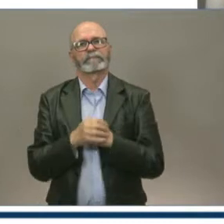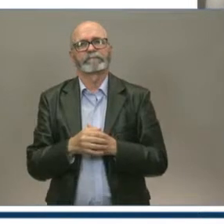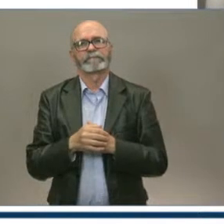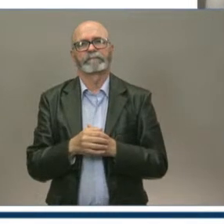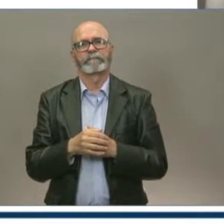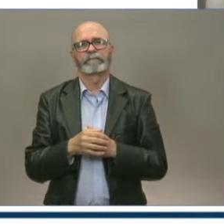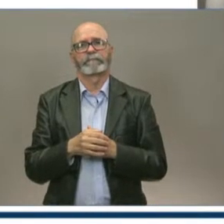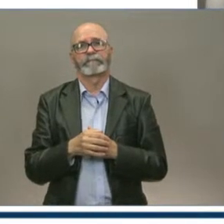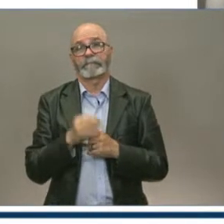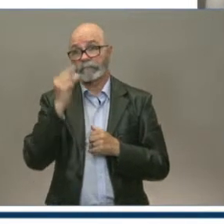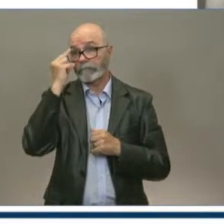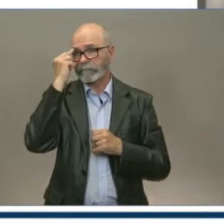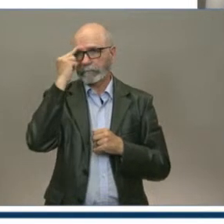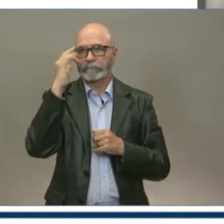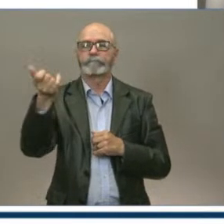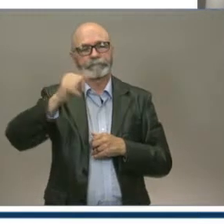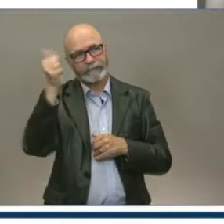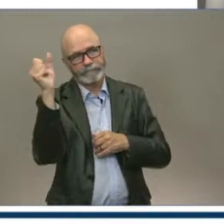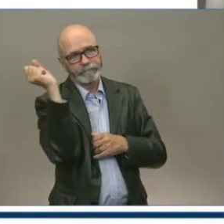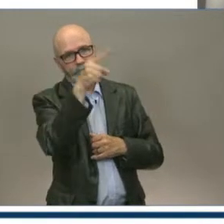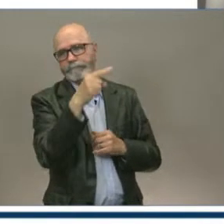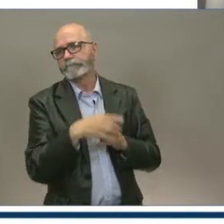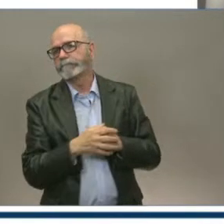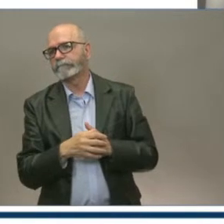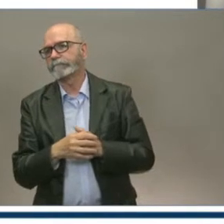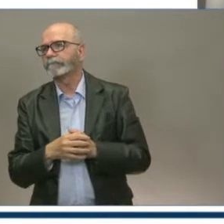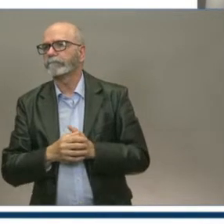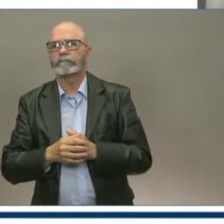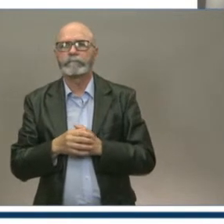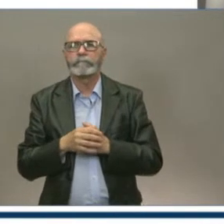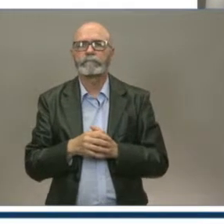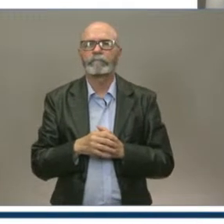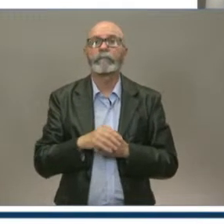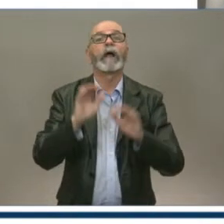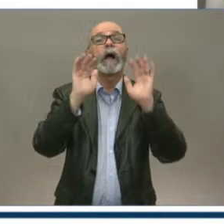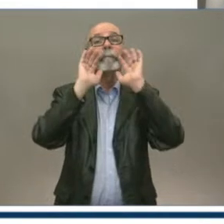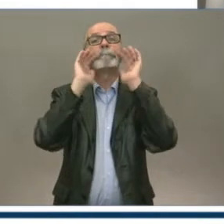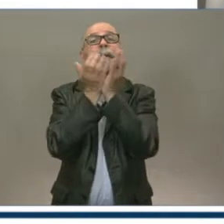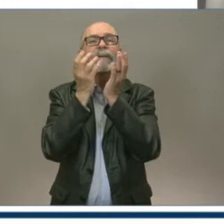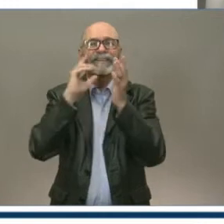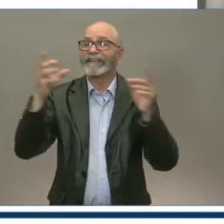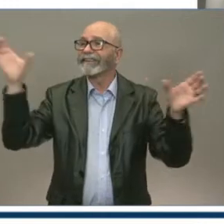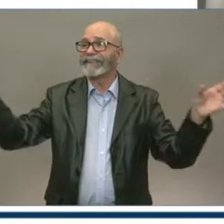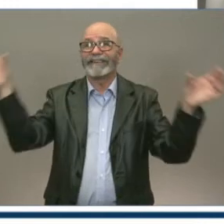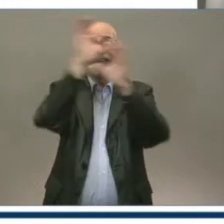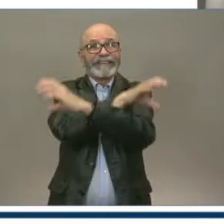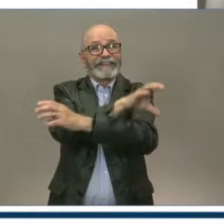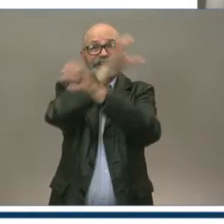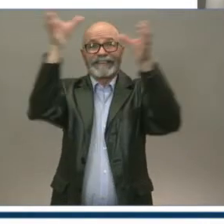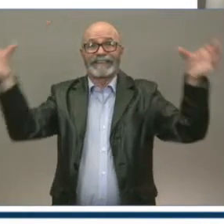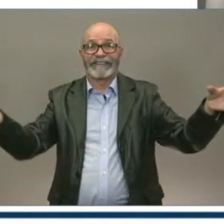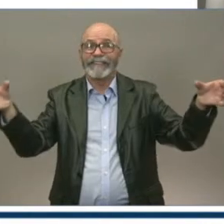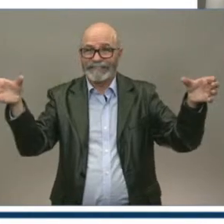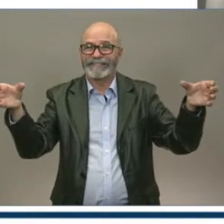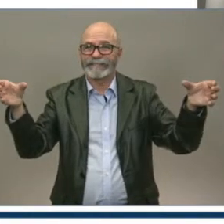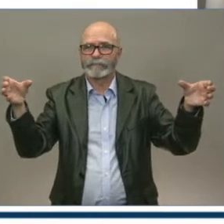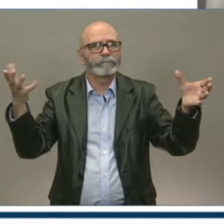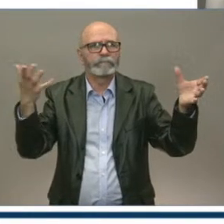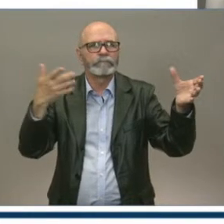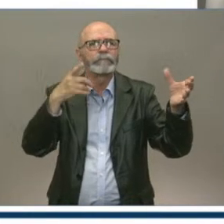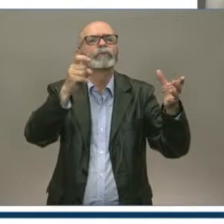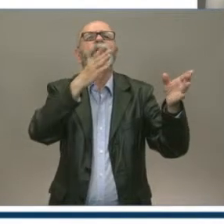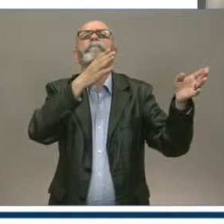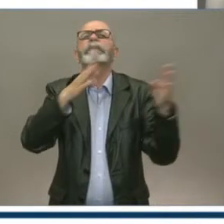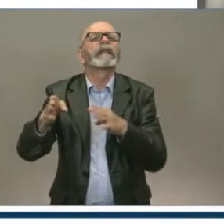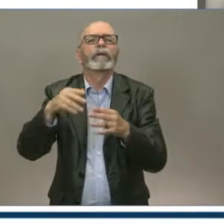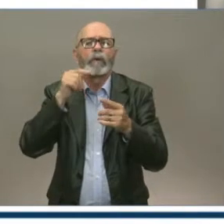Just following on the projected date for the Atlantic bubble, what meetings do you have that are scheduled in the next week to talk